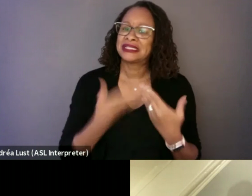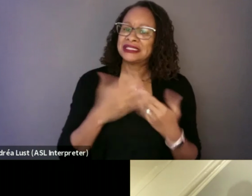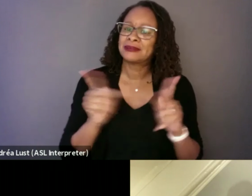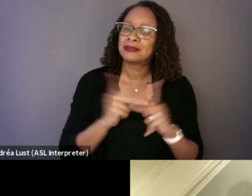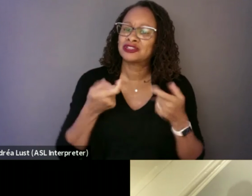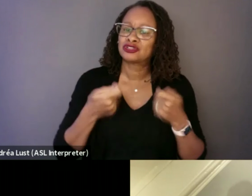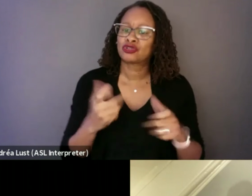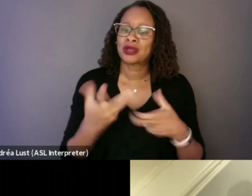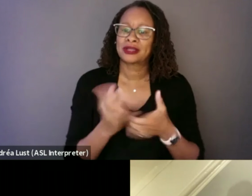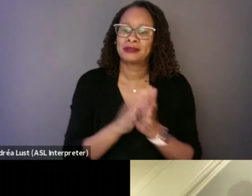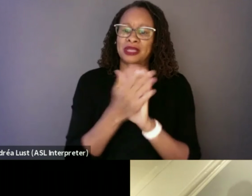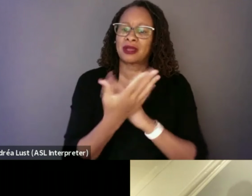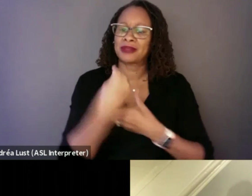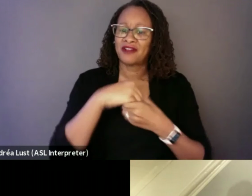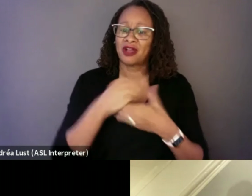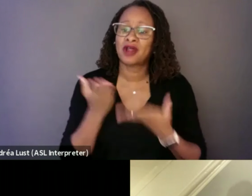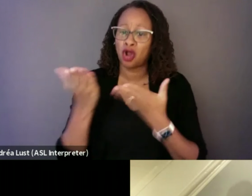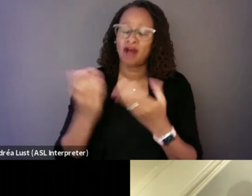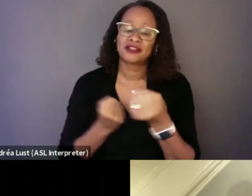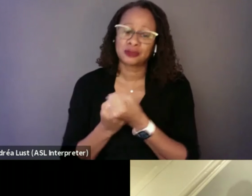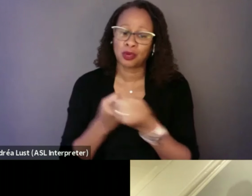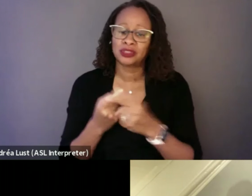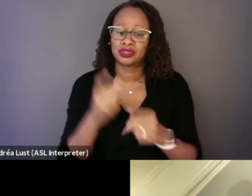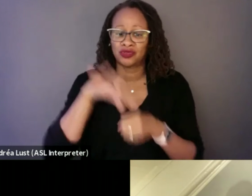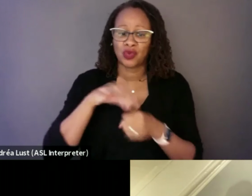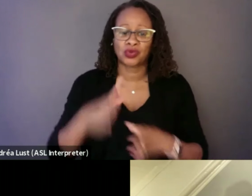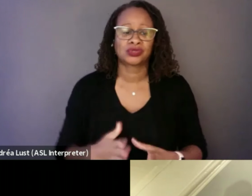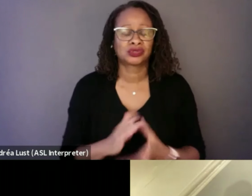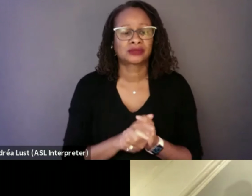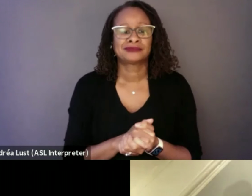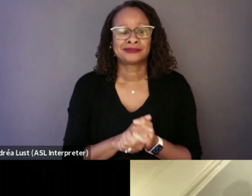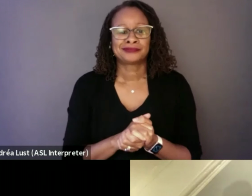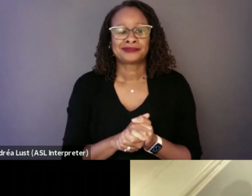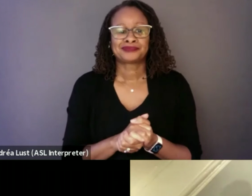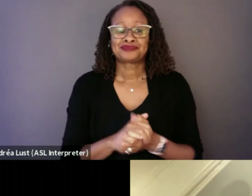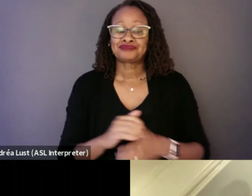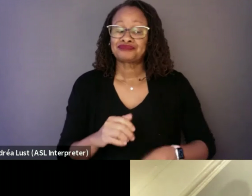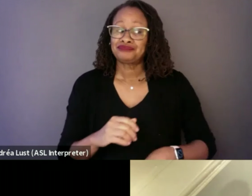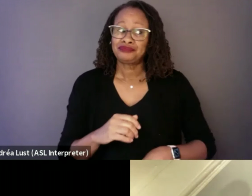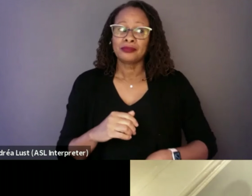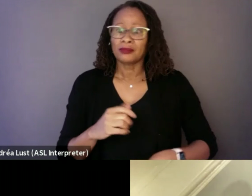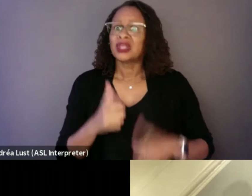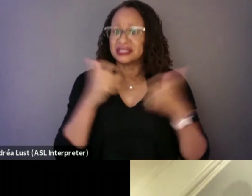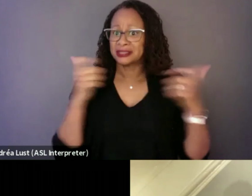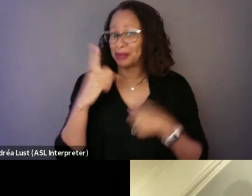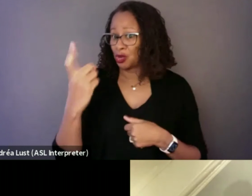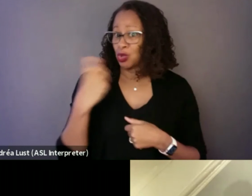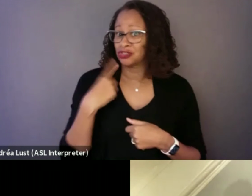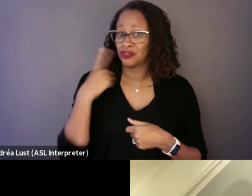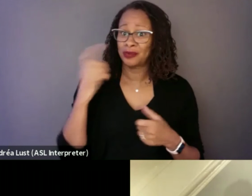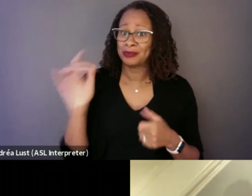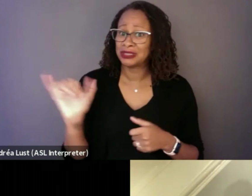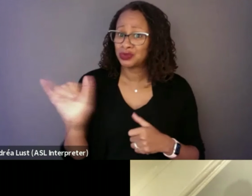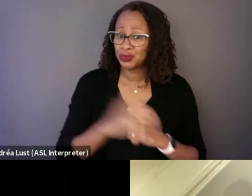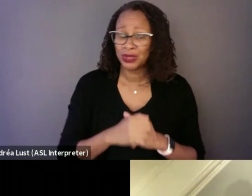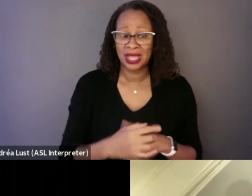get involved and offer support to the voters. It's a big question for me too. I think